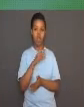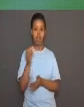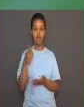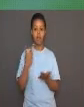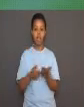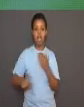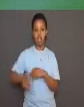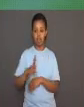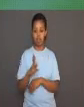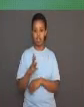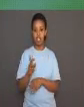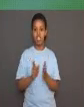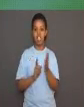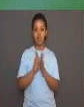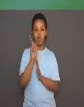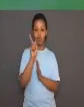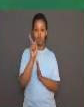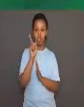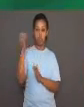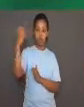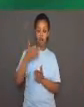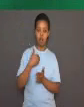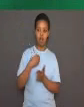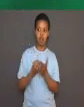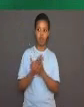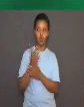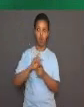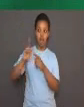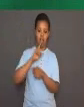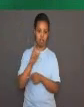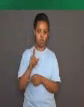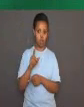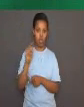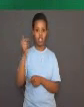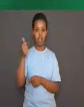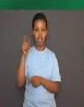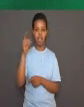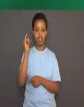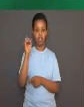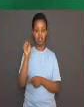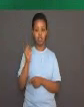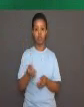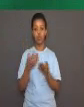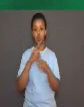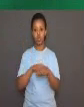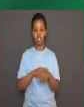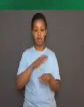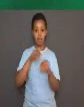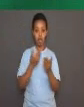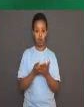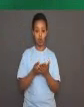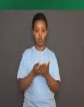the direction of the light source. Taxis usually involve motion in